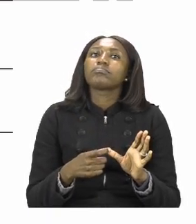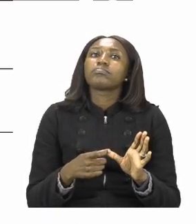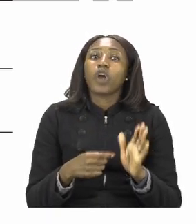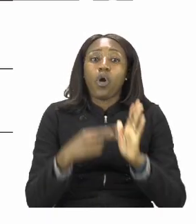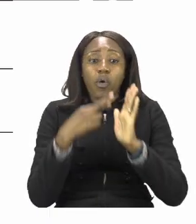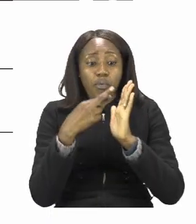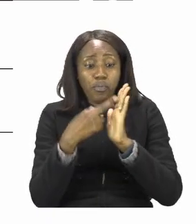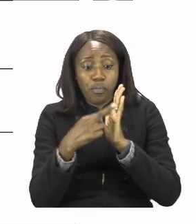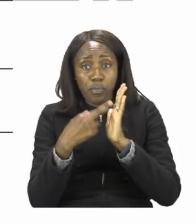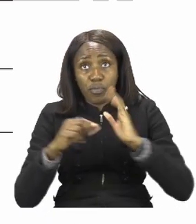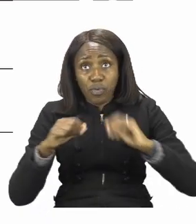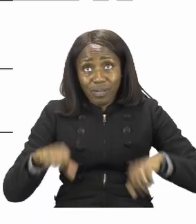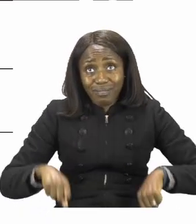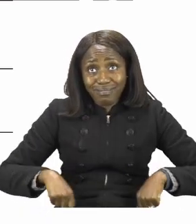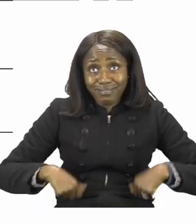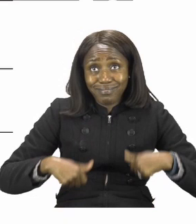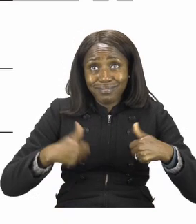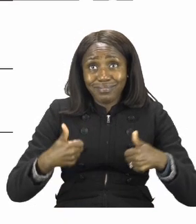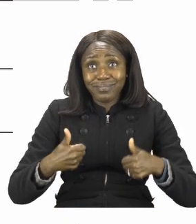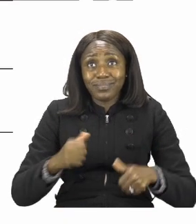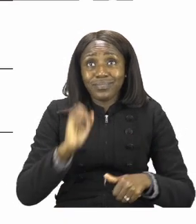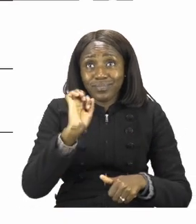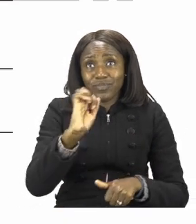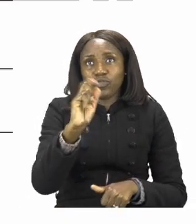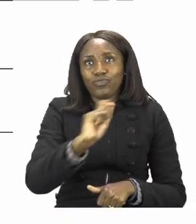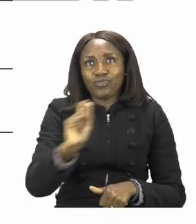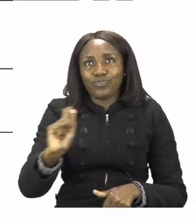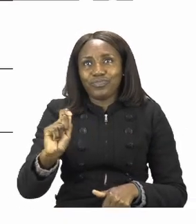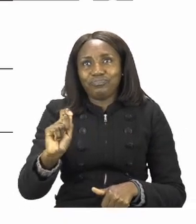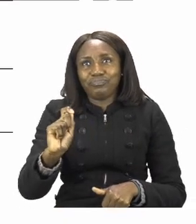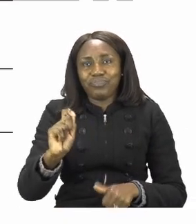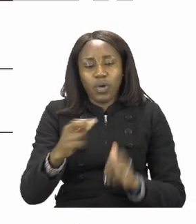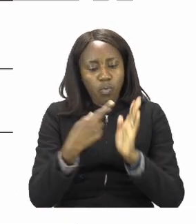write your own hygiene rule.